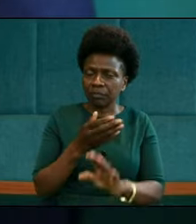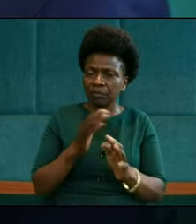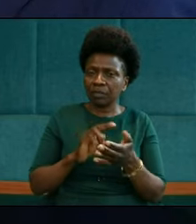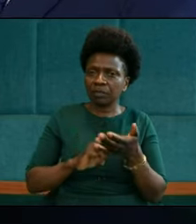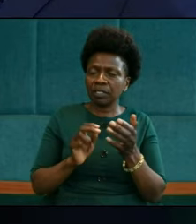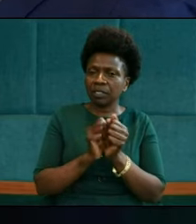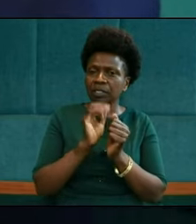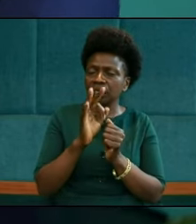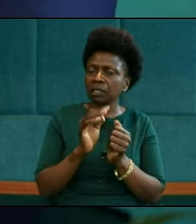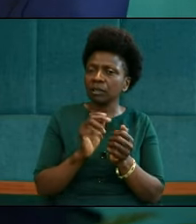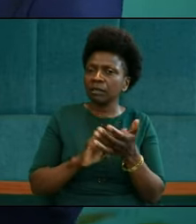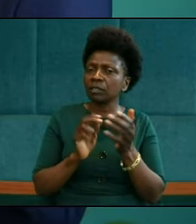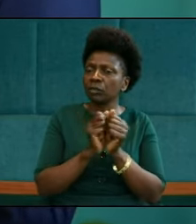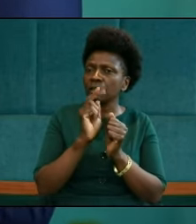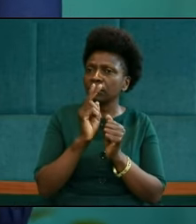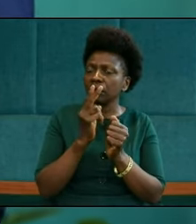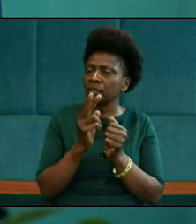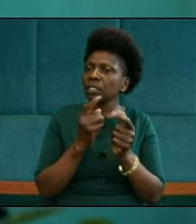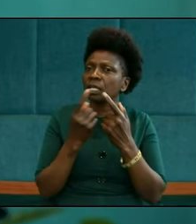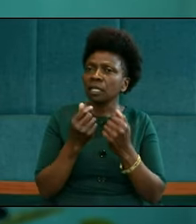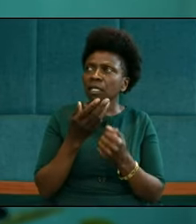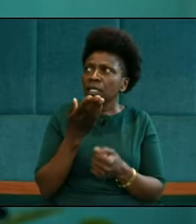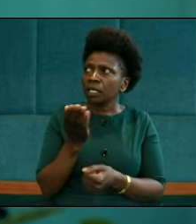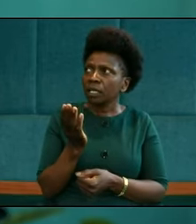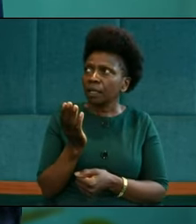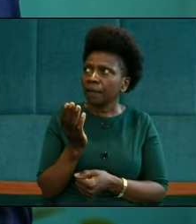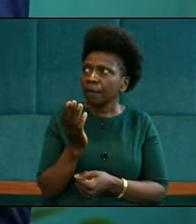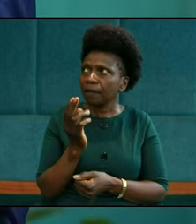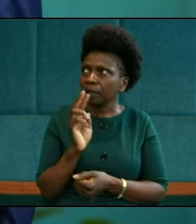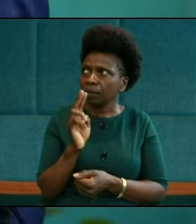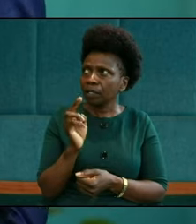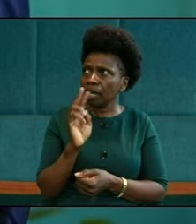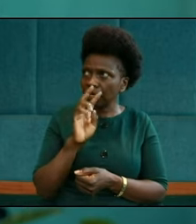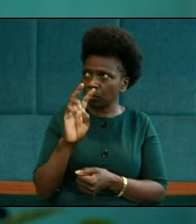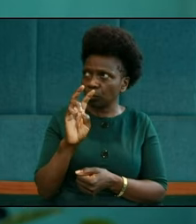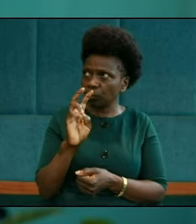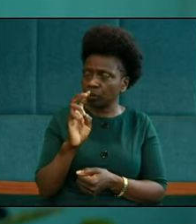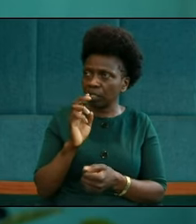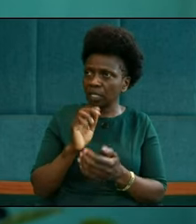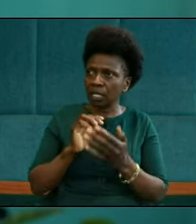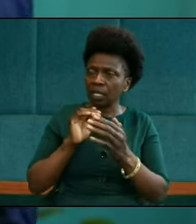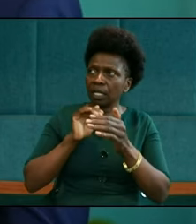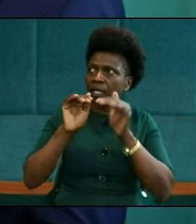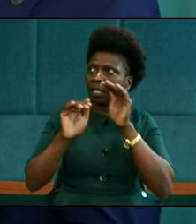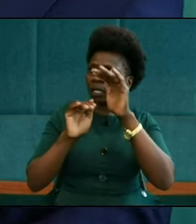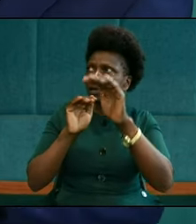Verse 12 says, and he dreamed, and behold, there was a ladder that was set up on the